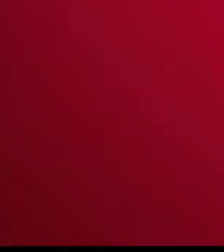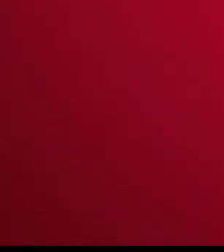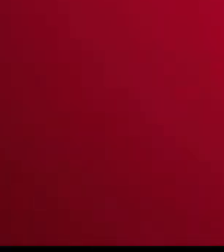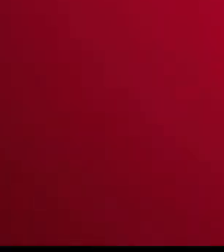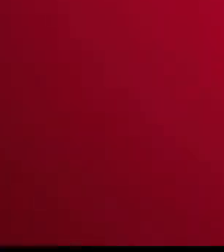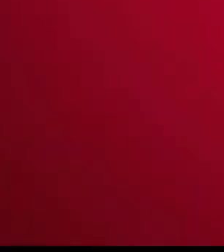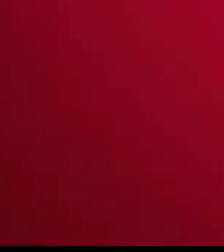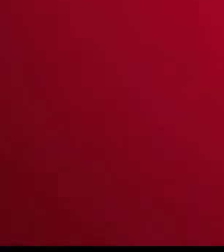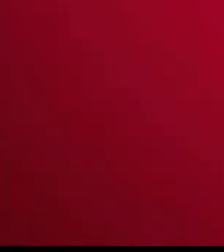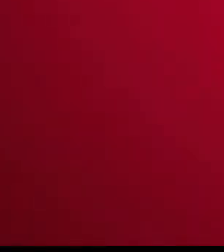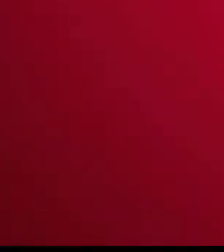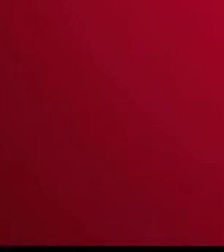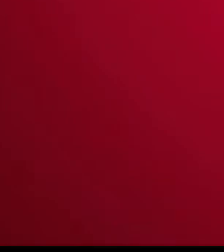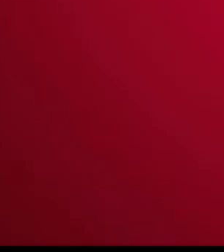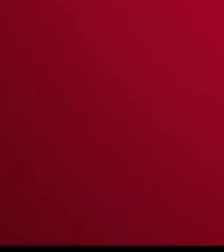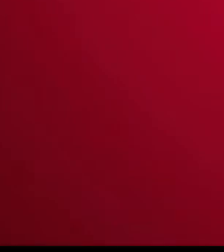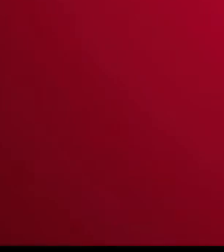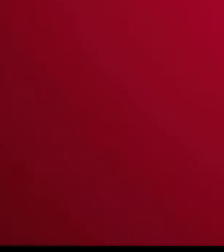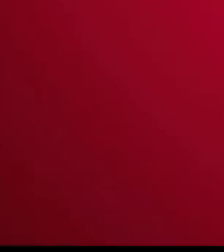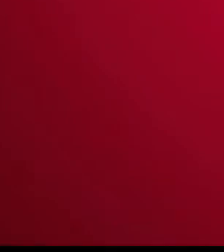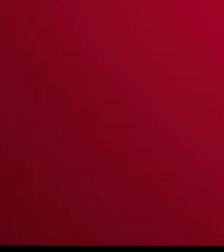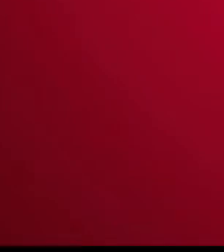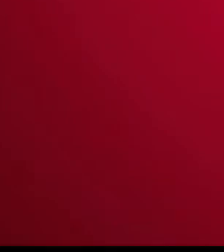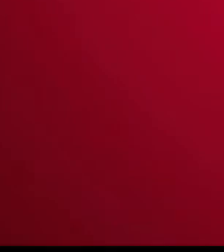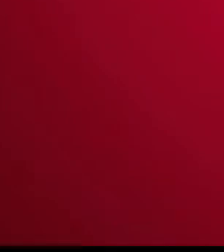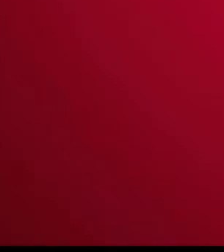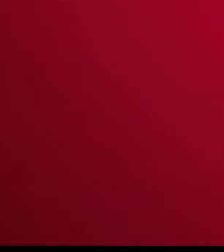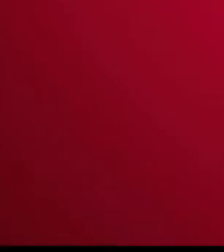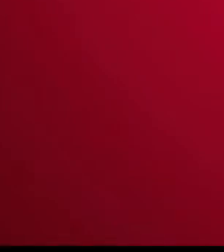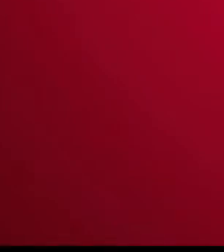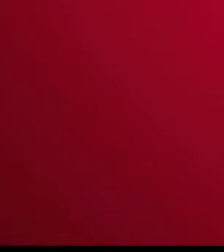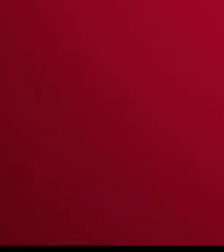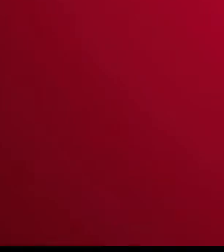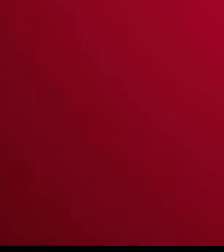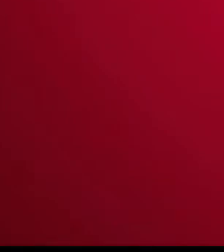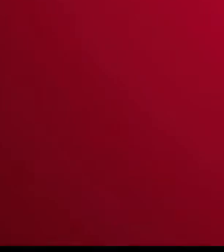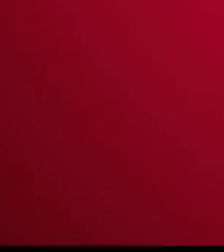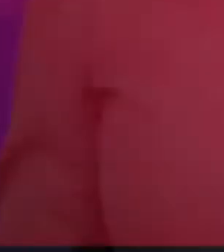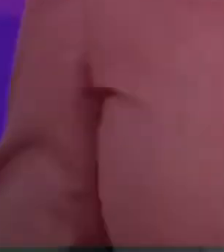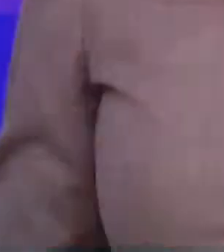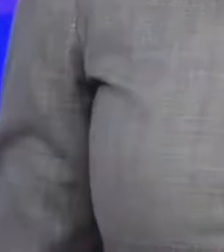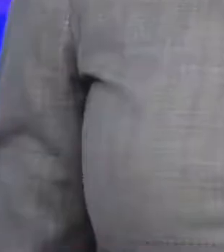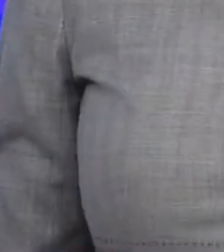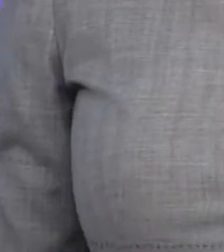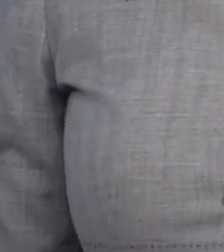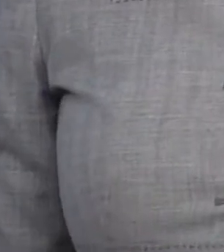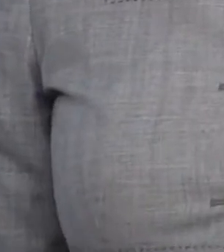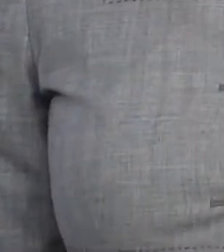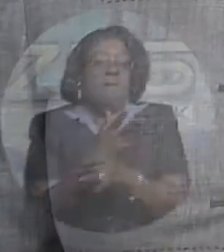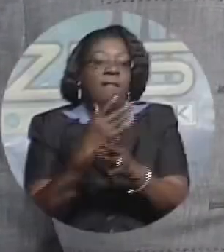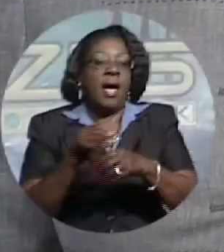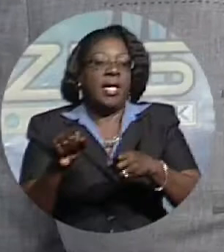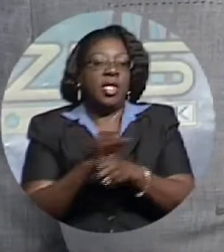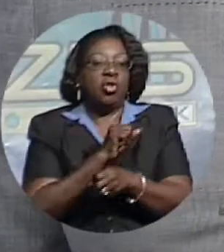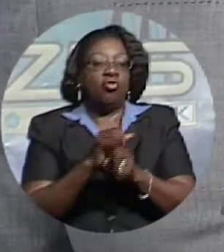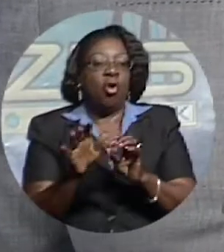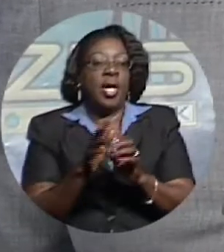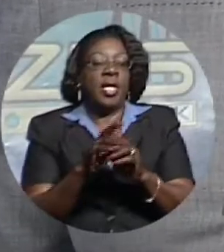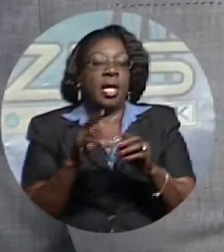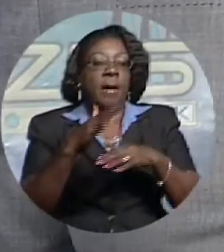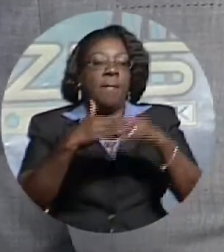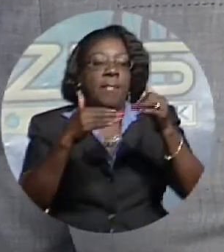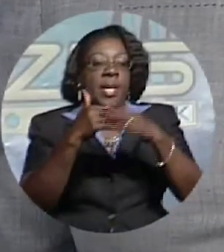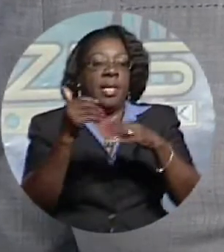This portion of the news brought to you by McDonald's. McDonald's, I'm loving it. Fire destroyed a